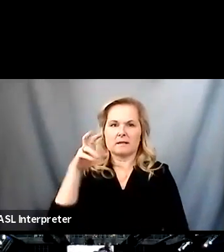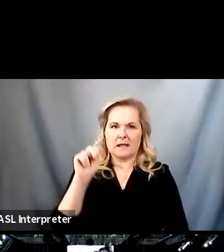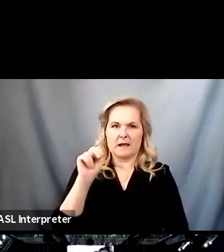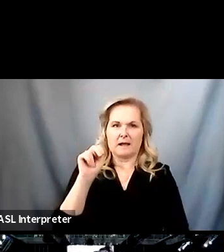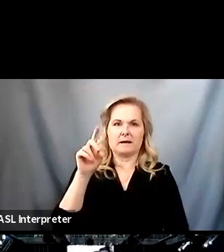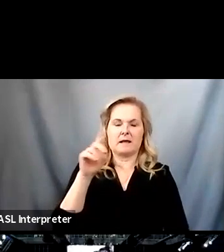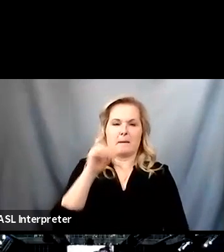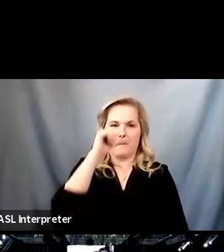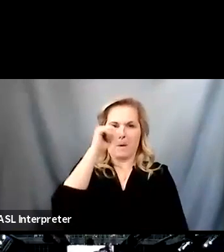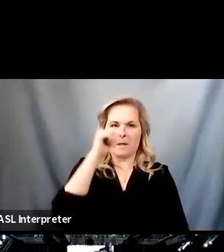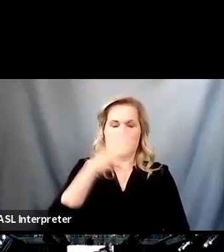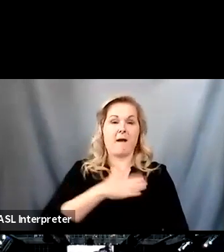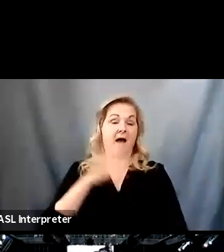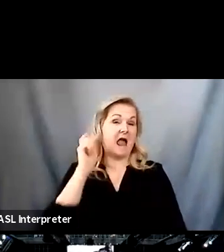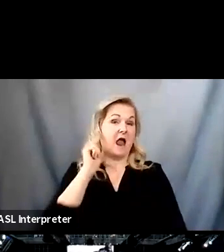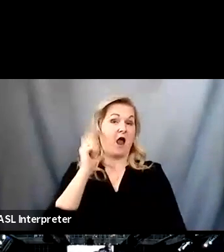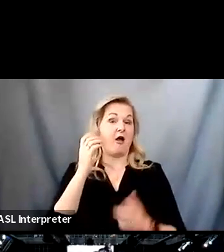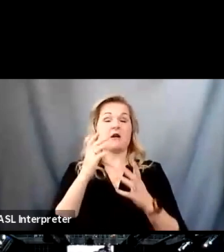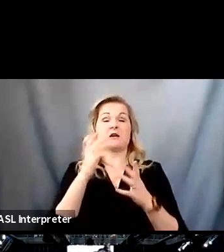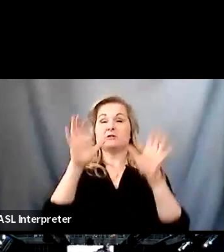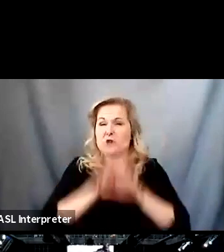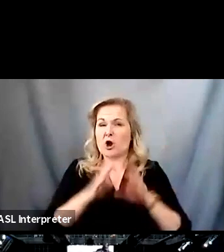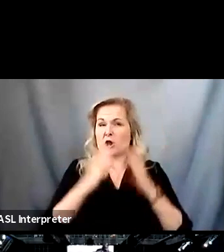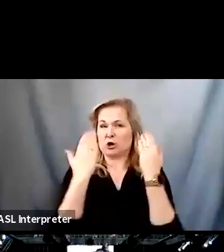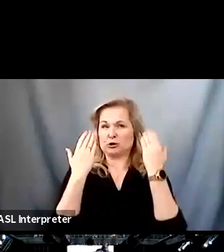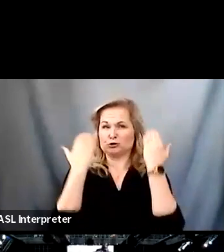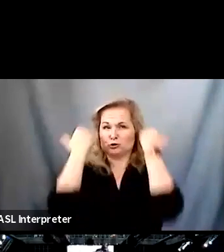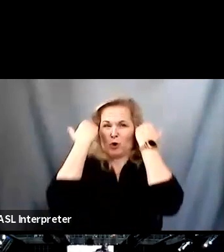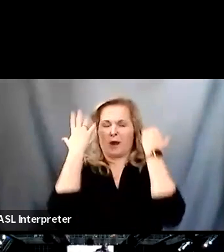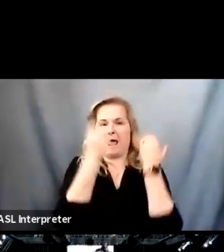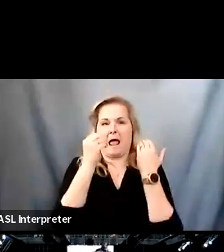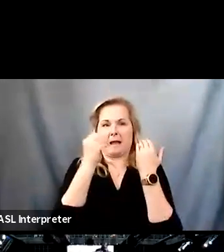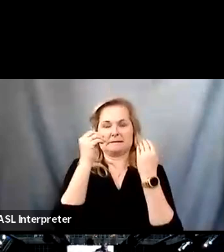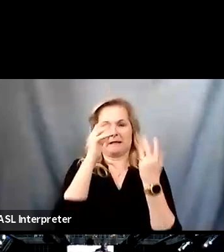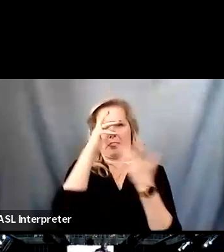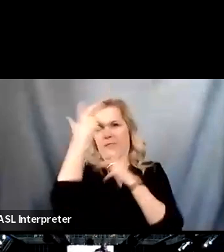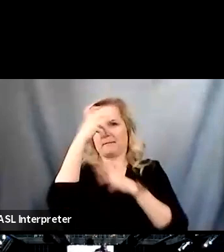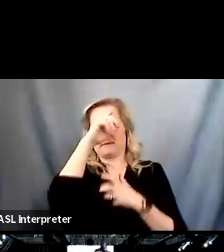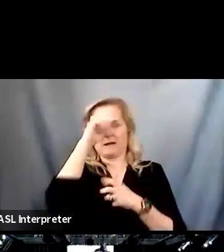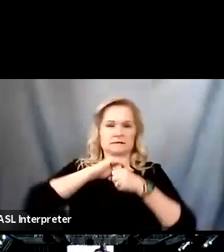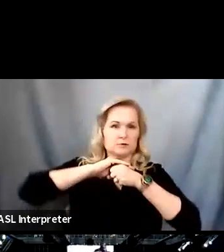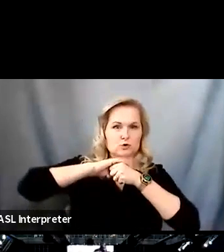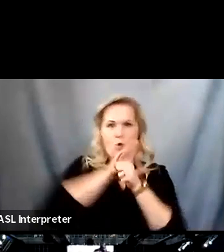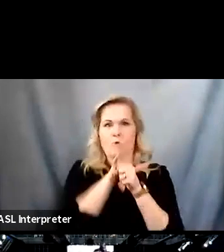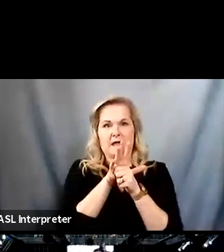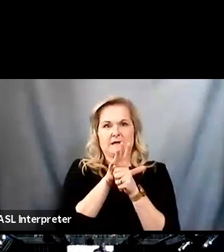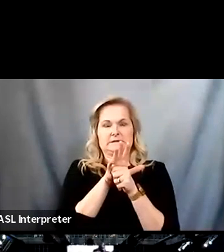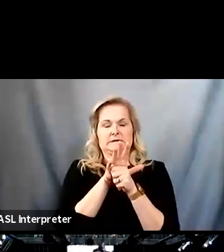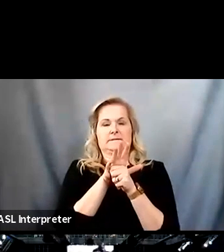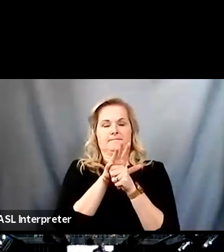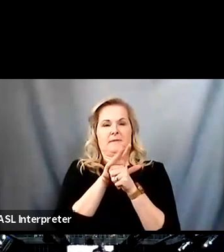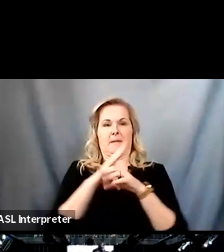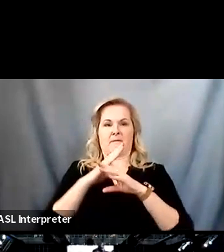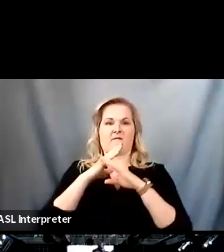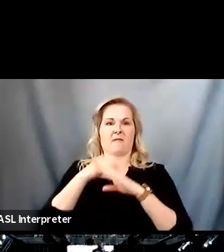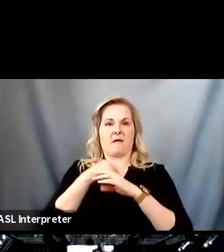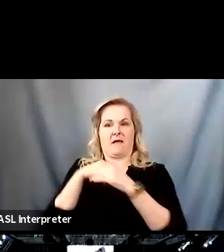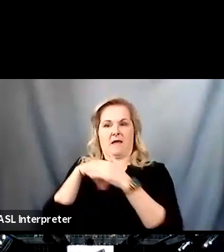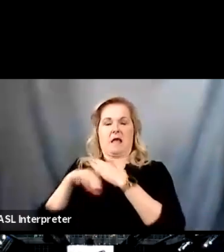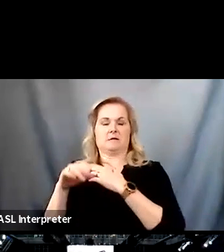My hair is very dark and short and a mess because COVID-19 has prevented me from seeing the